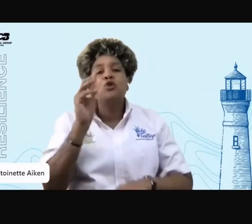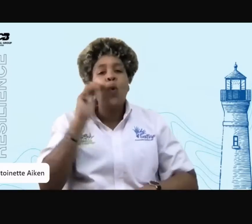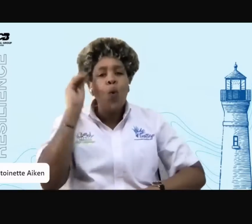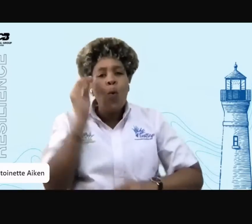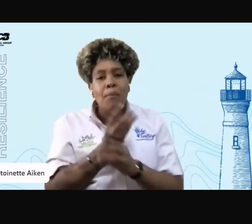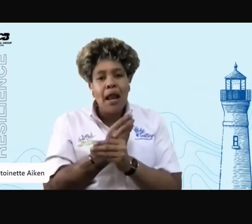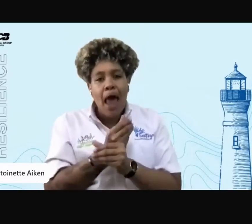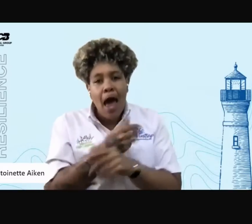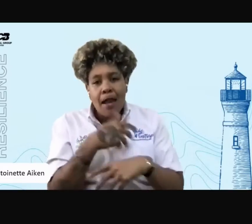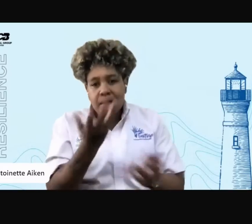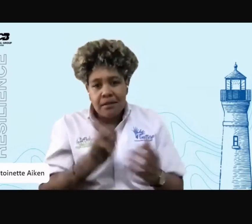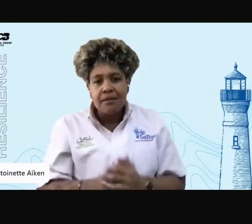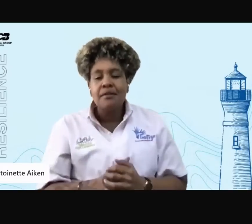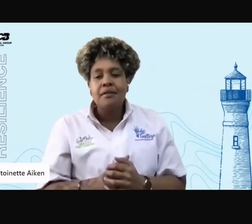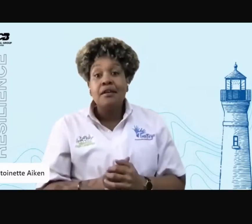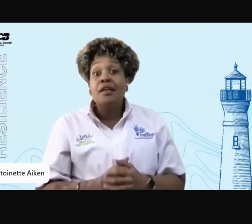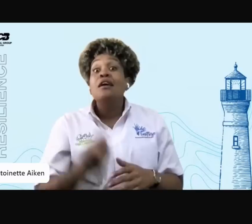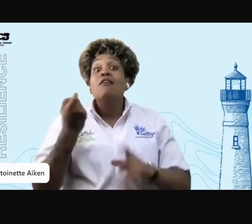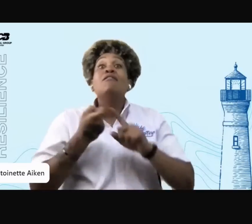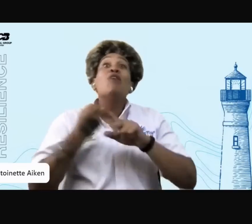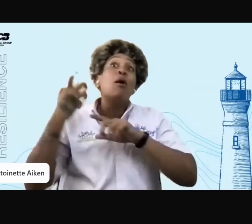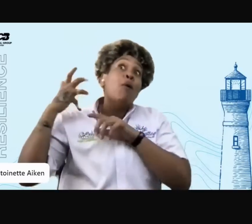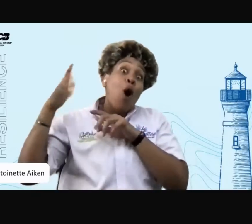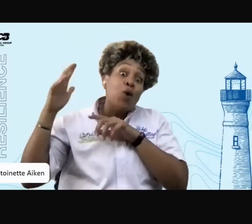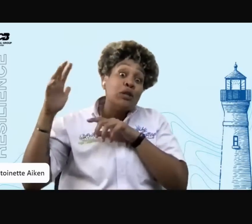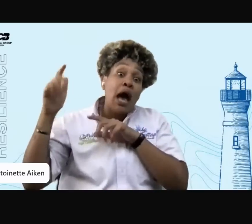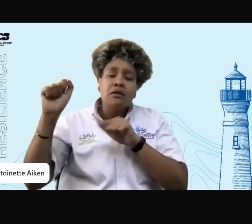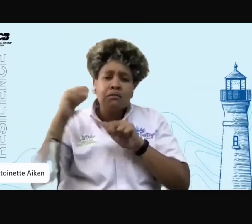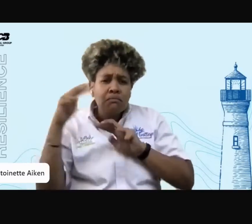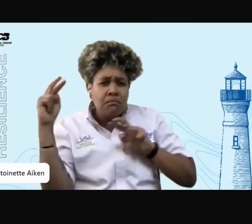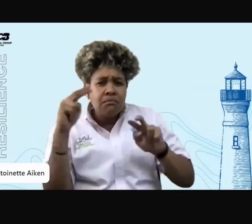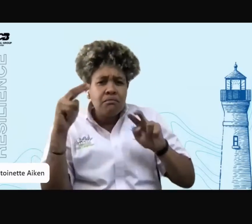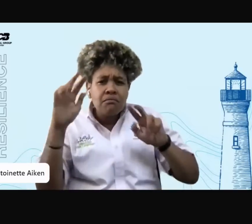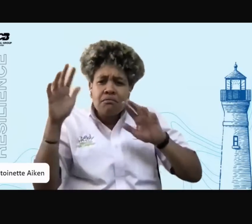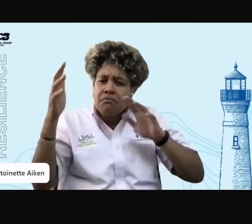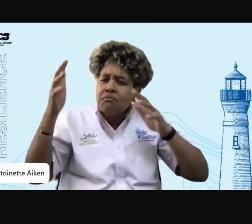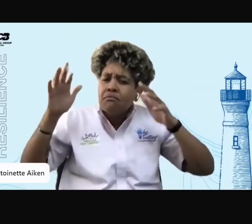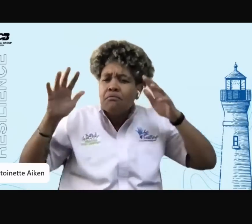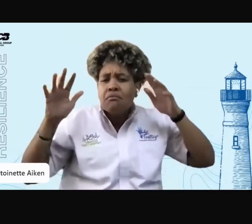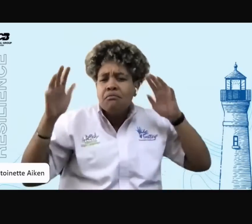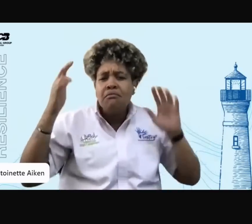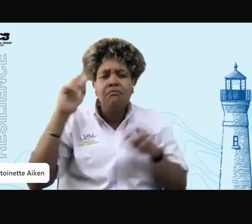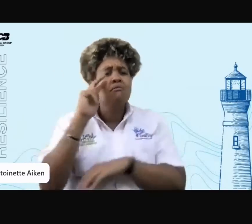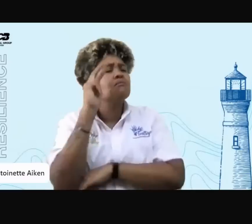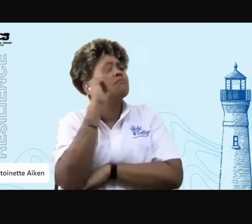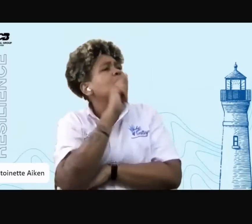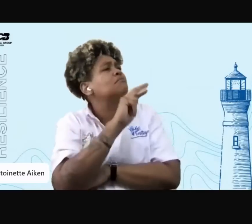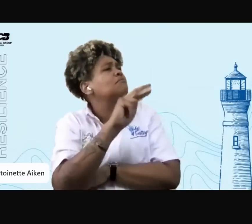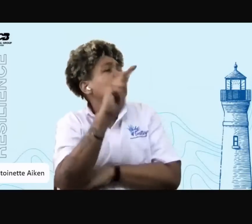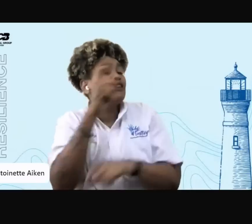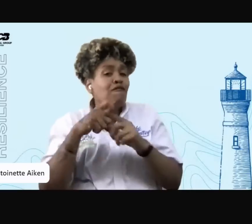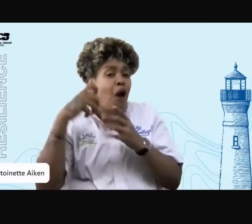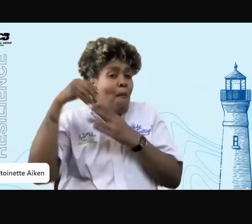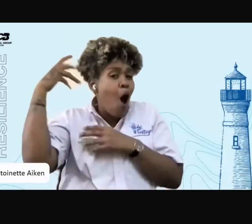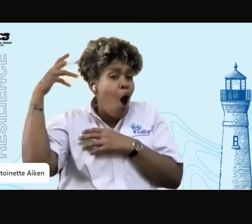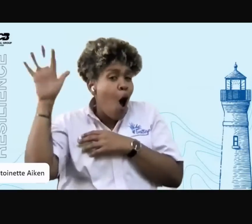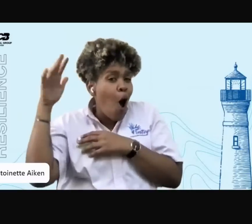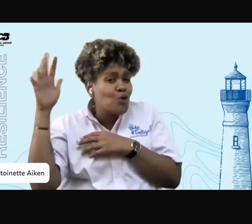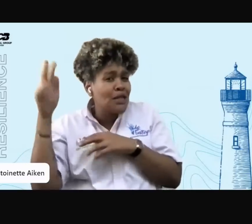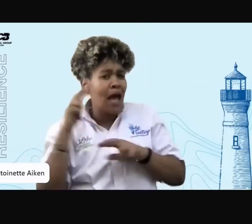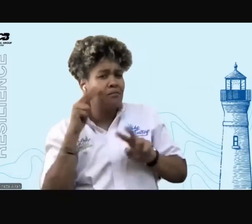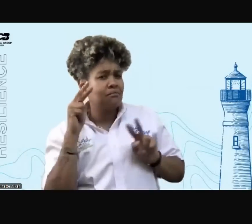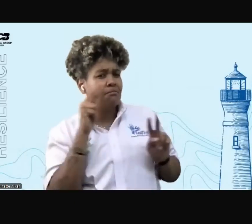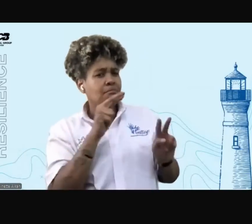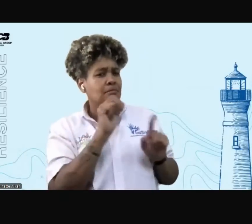homeland. From outside, you can see the forest for the trees. From outside, you can see the